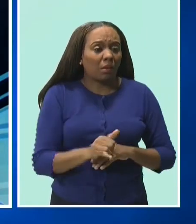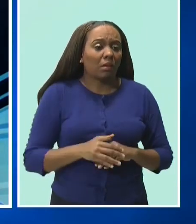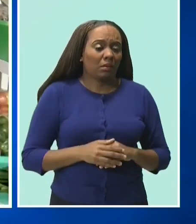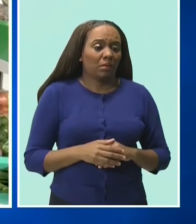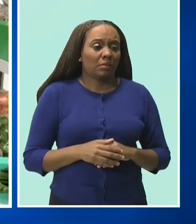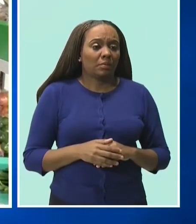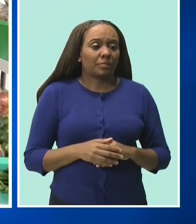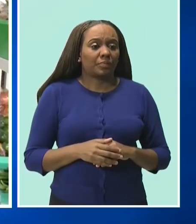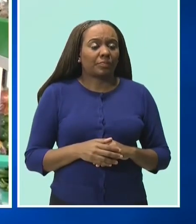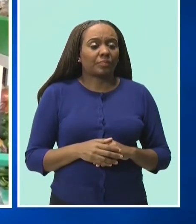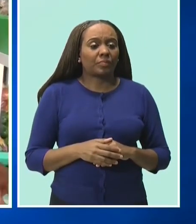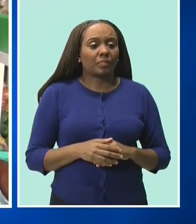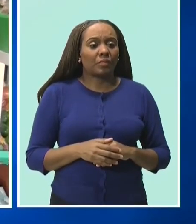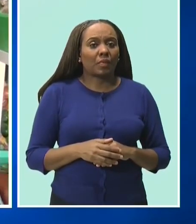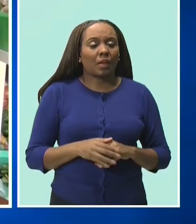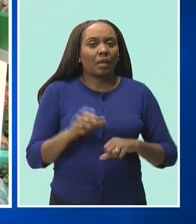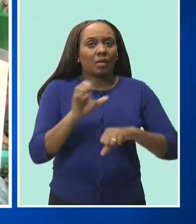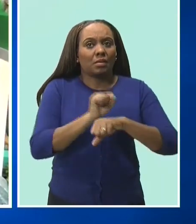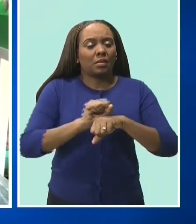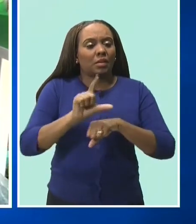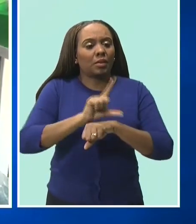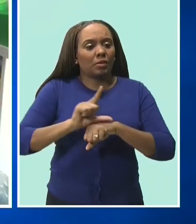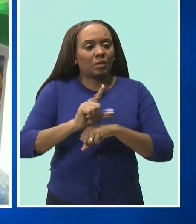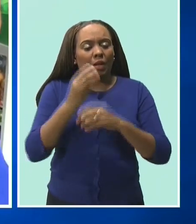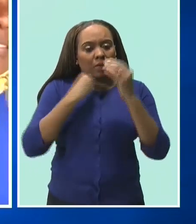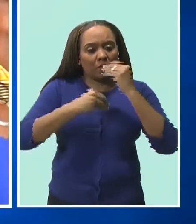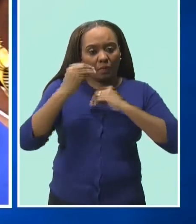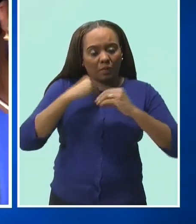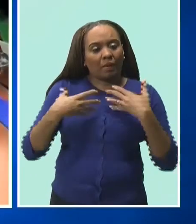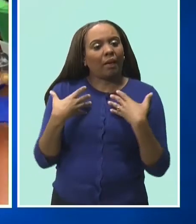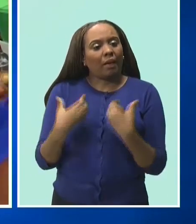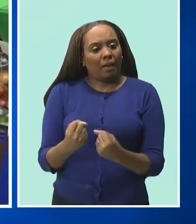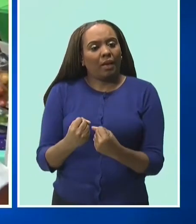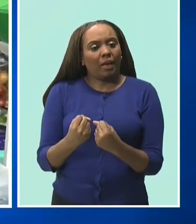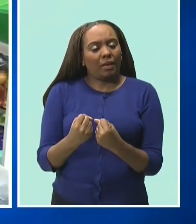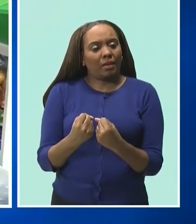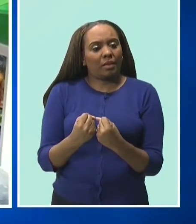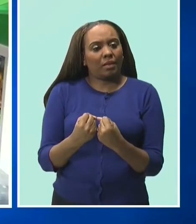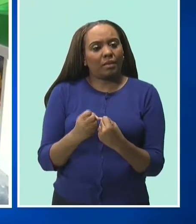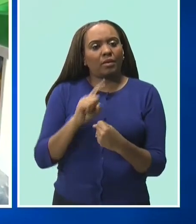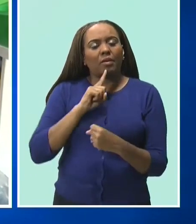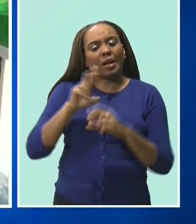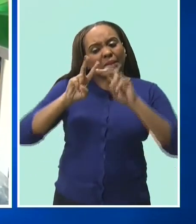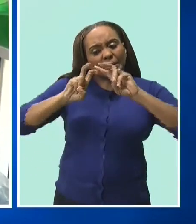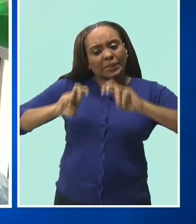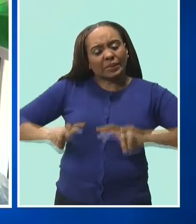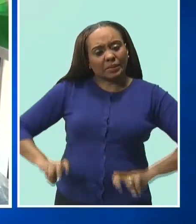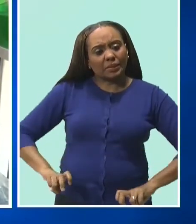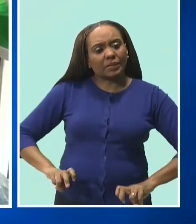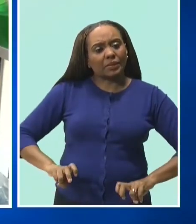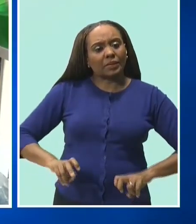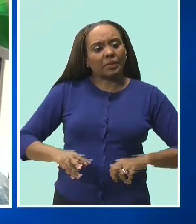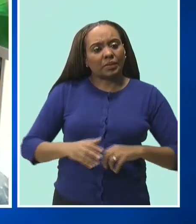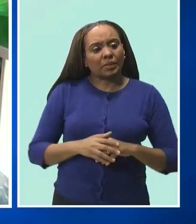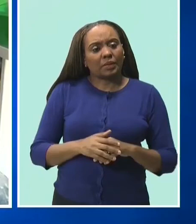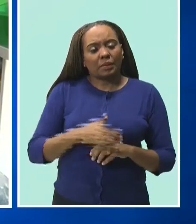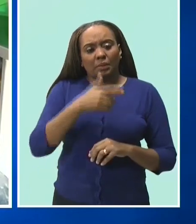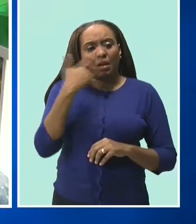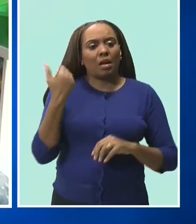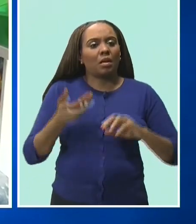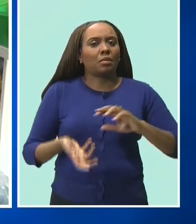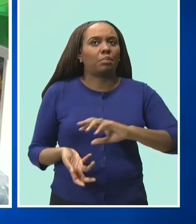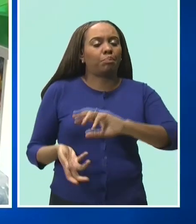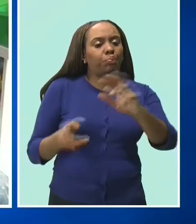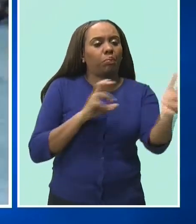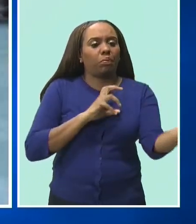persons. St. Lucia's food and nutrition security came under the microscope as supply chains were disrupted due